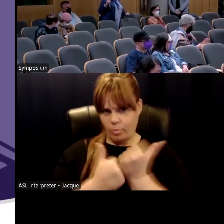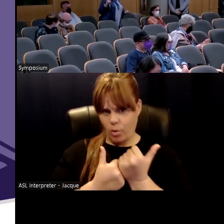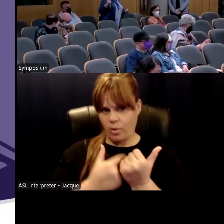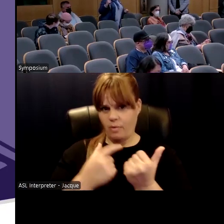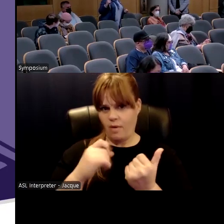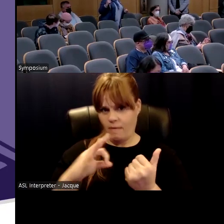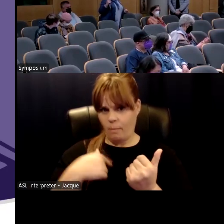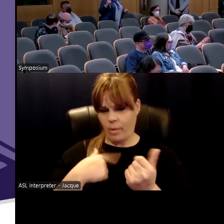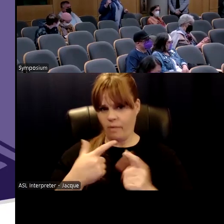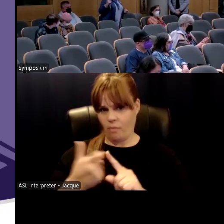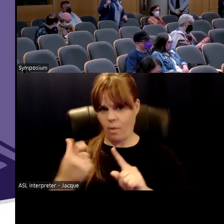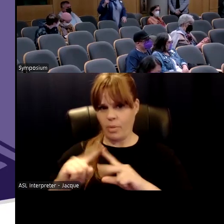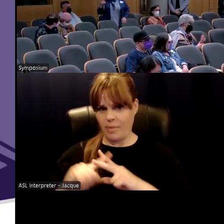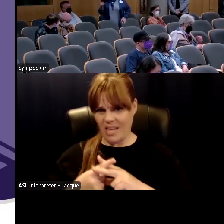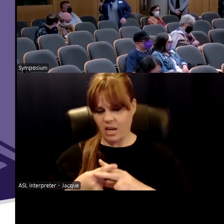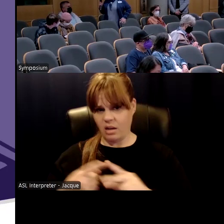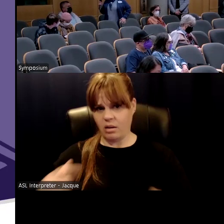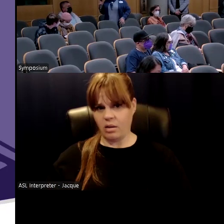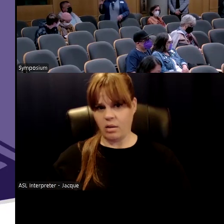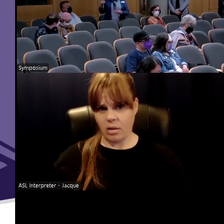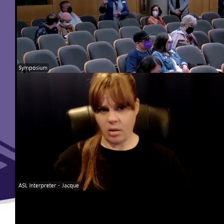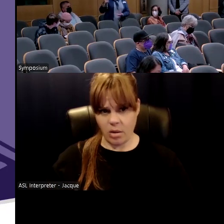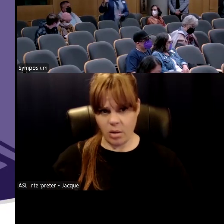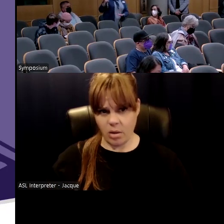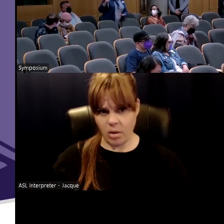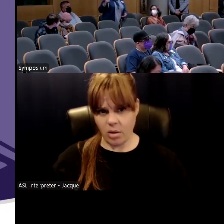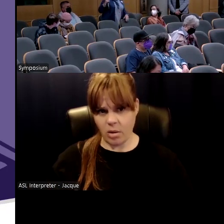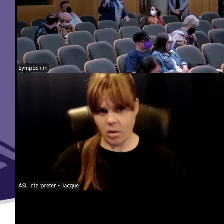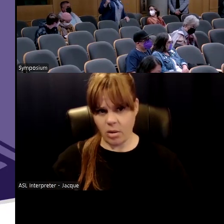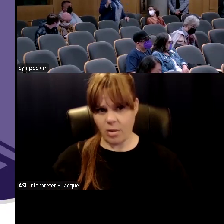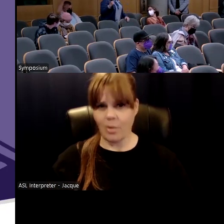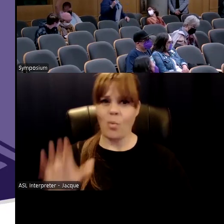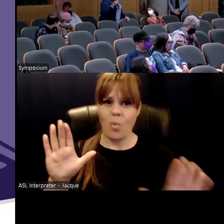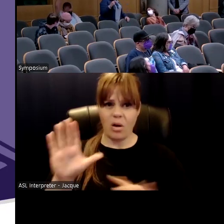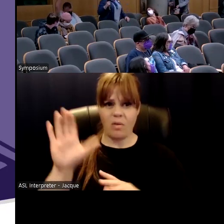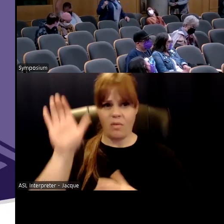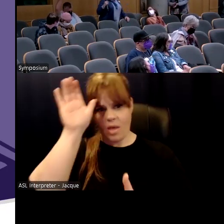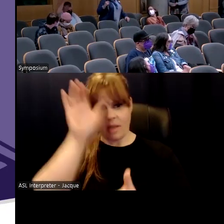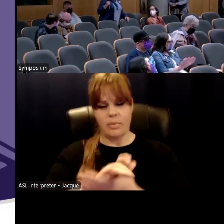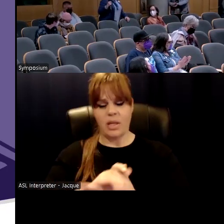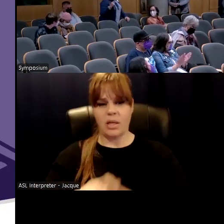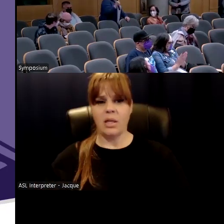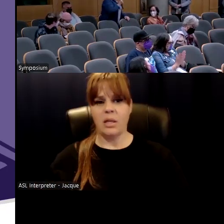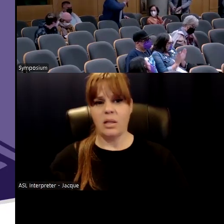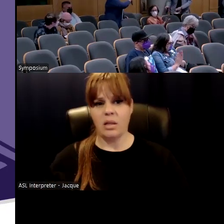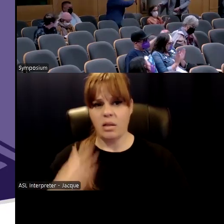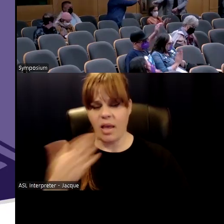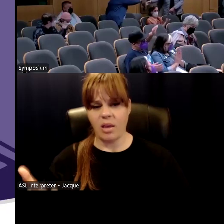beginning. And I have a wonderful husband. Thank you.